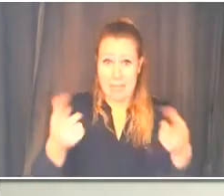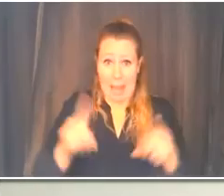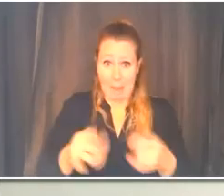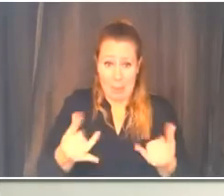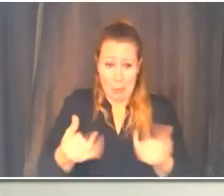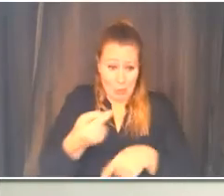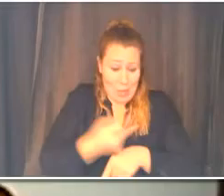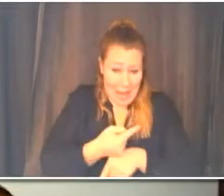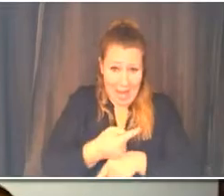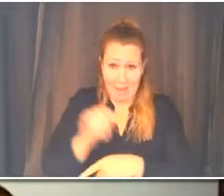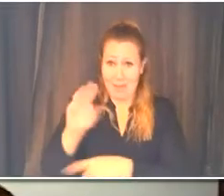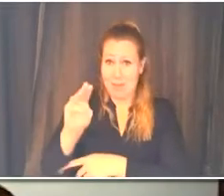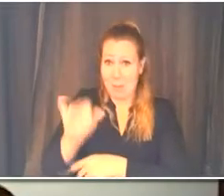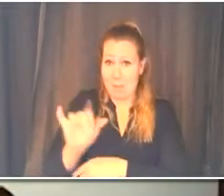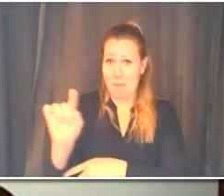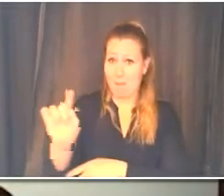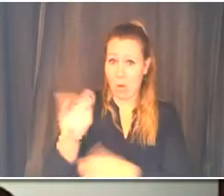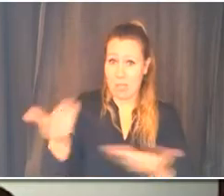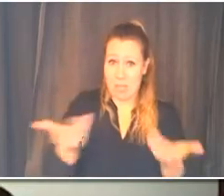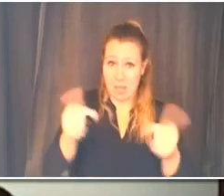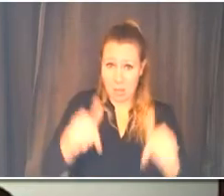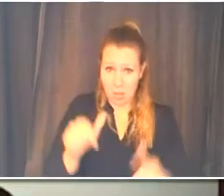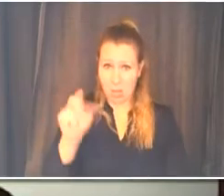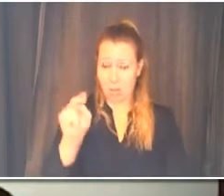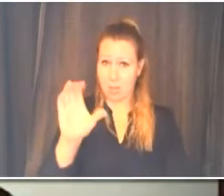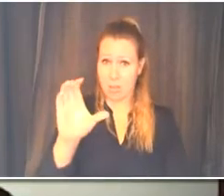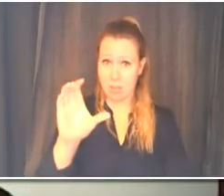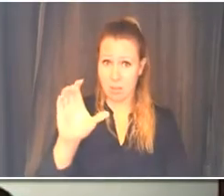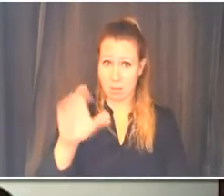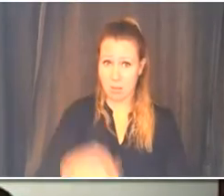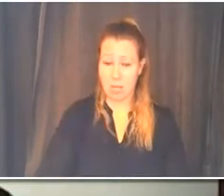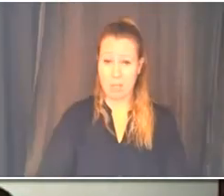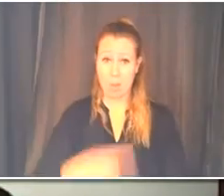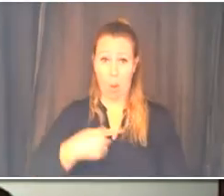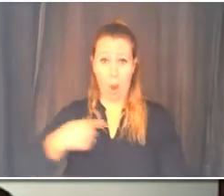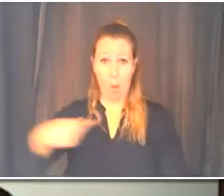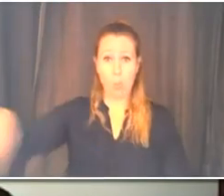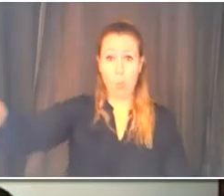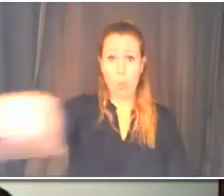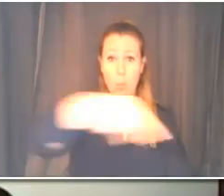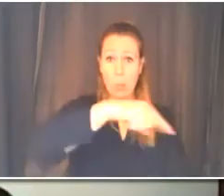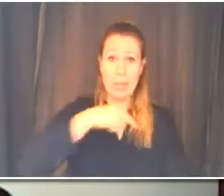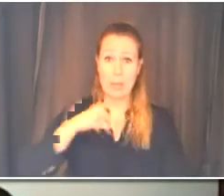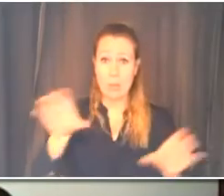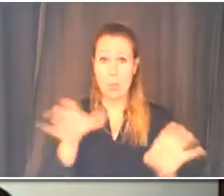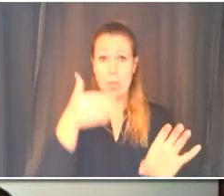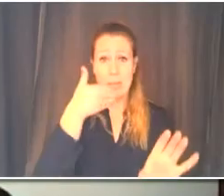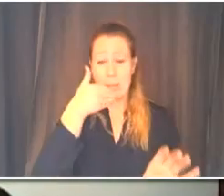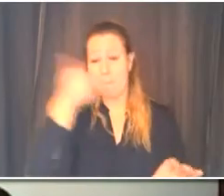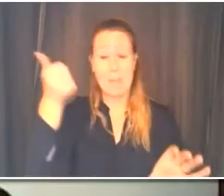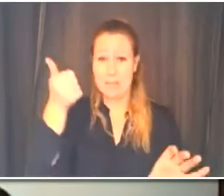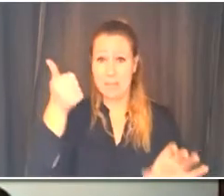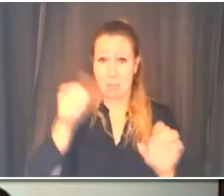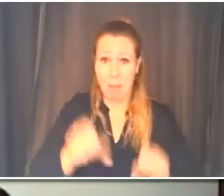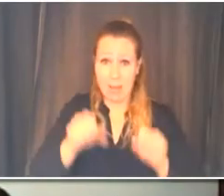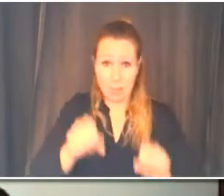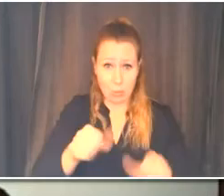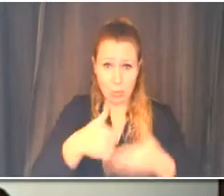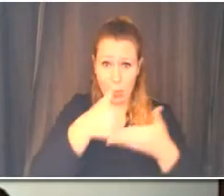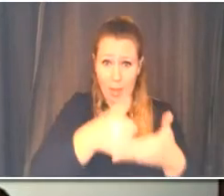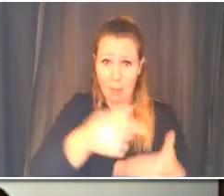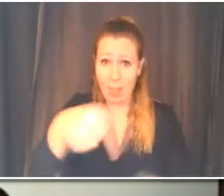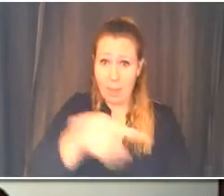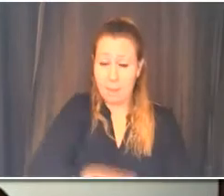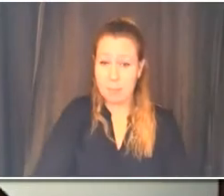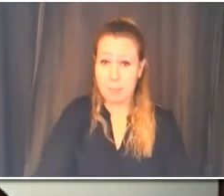concern well you know we were even trying to think outside the box and looking at the 311 calls for loud noise or arguing in